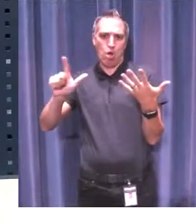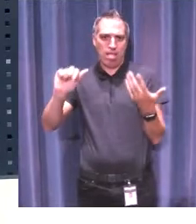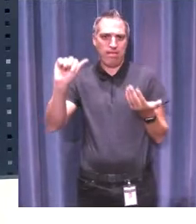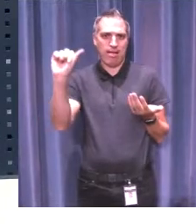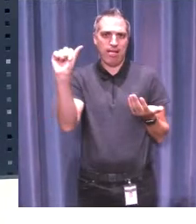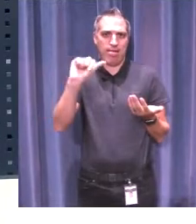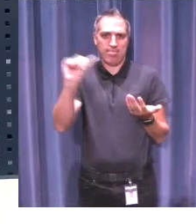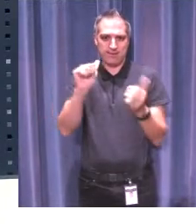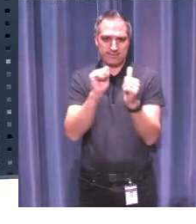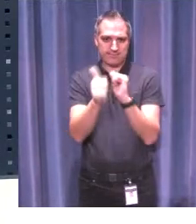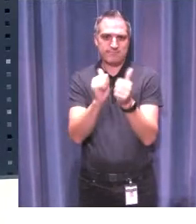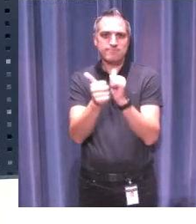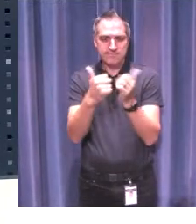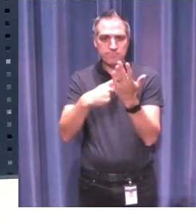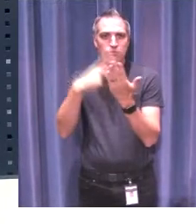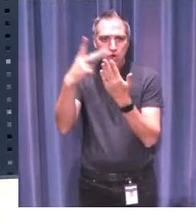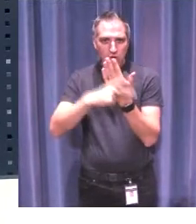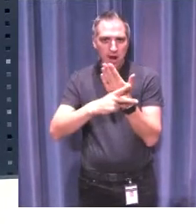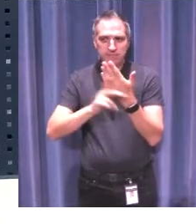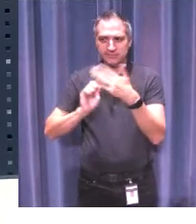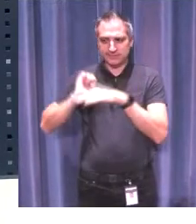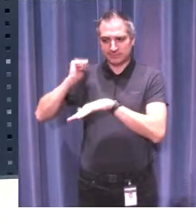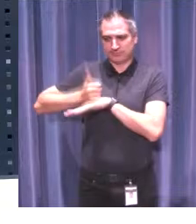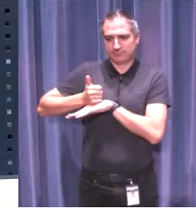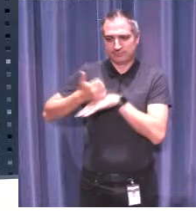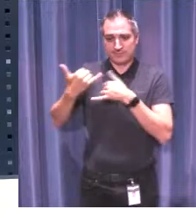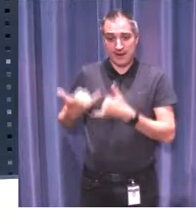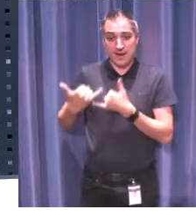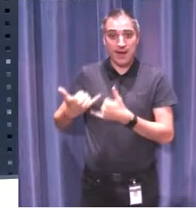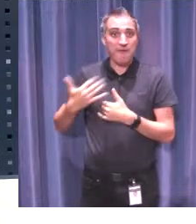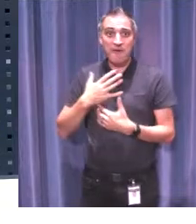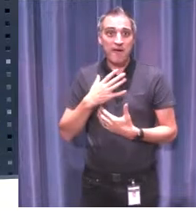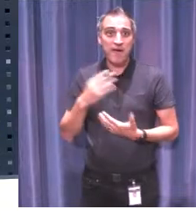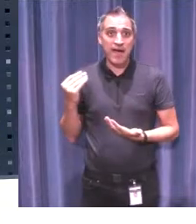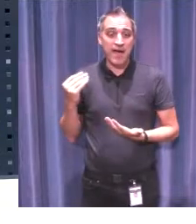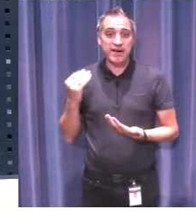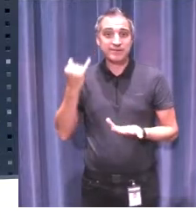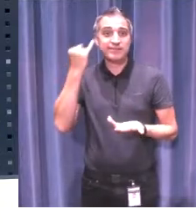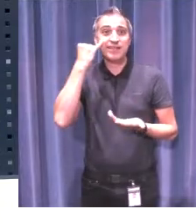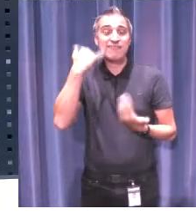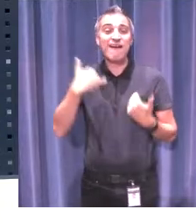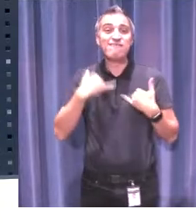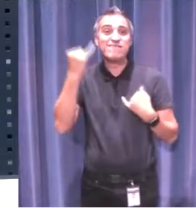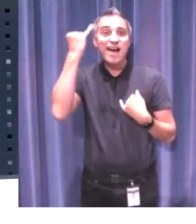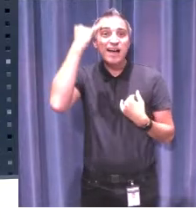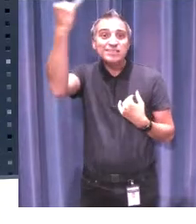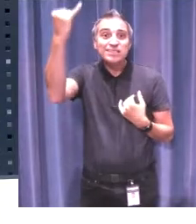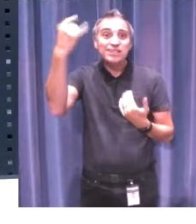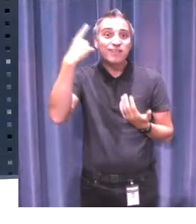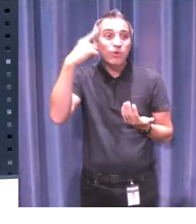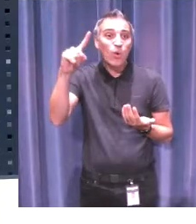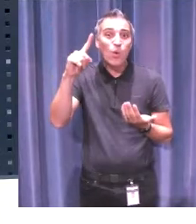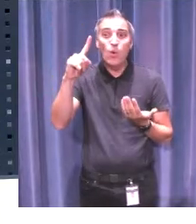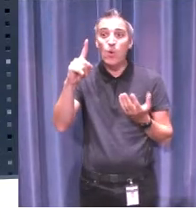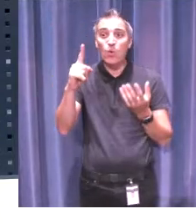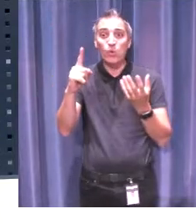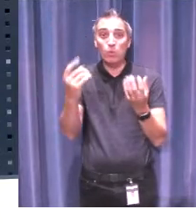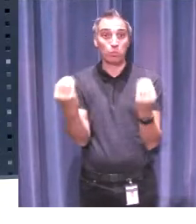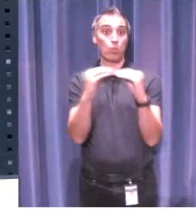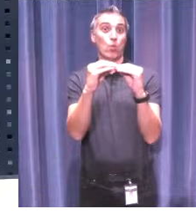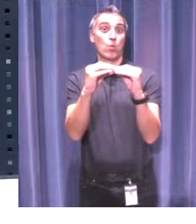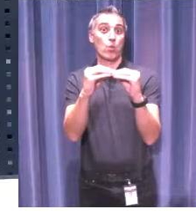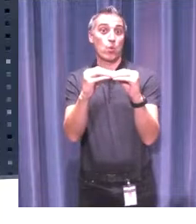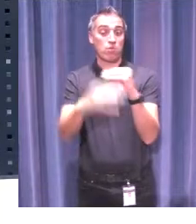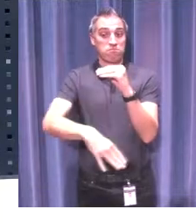athletic programs that are in place now, and if there are ideas for expansion